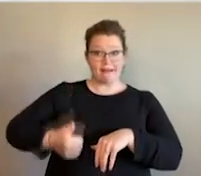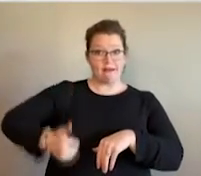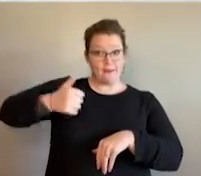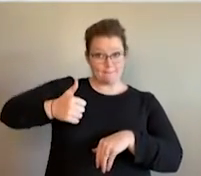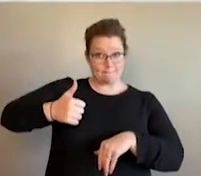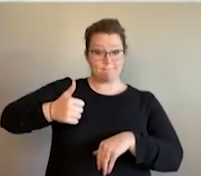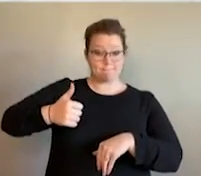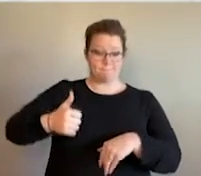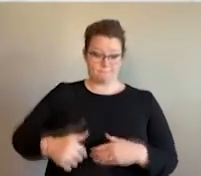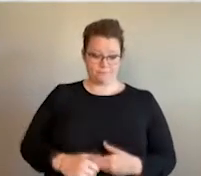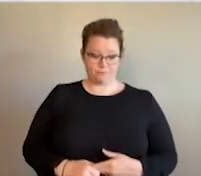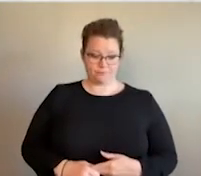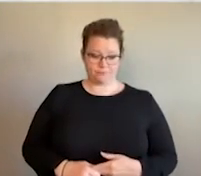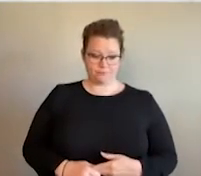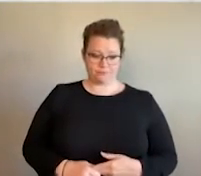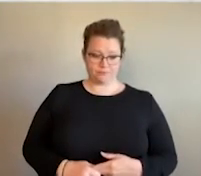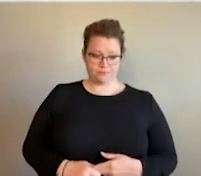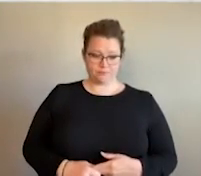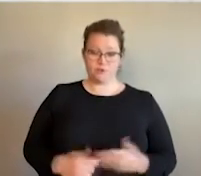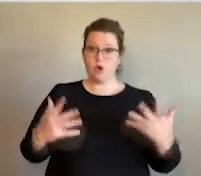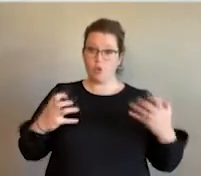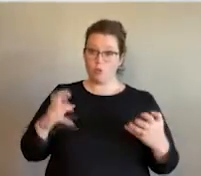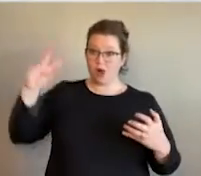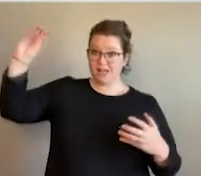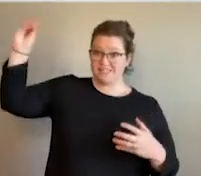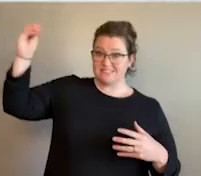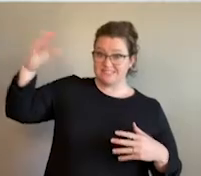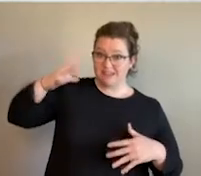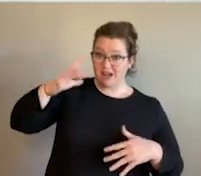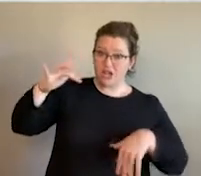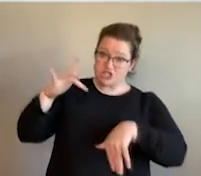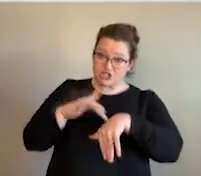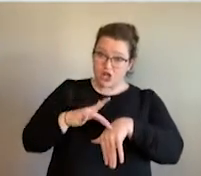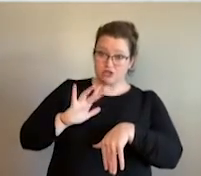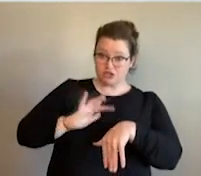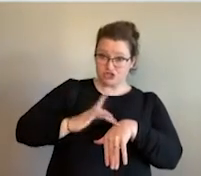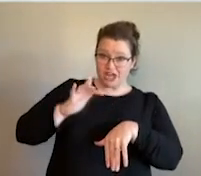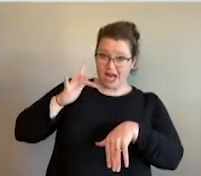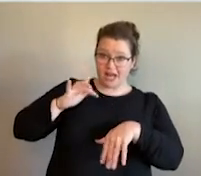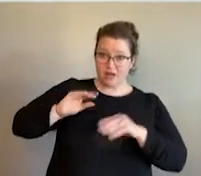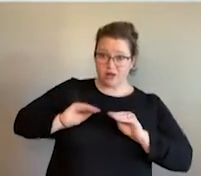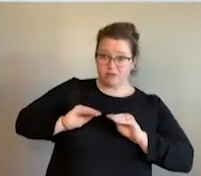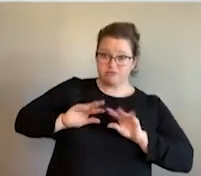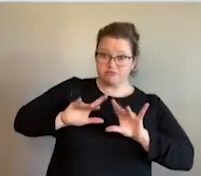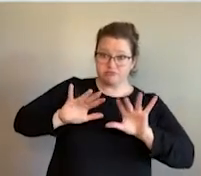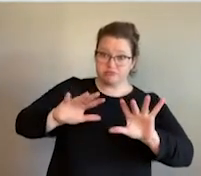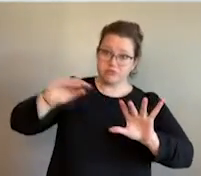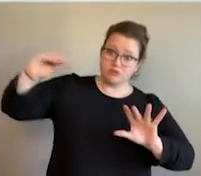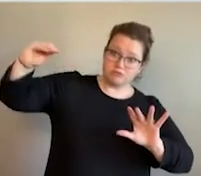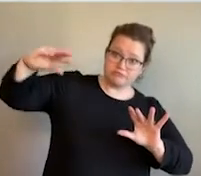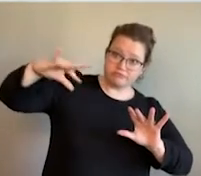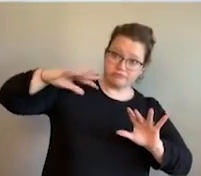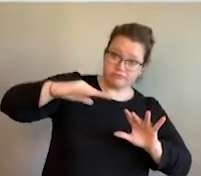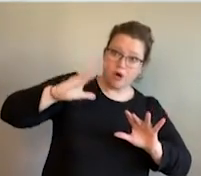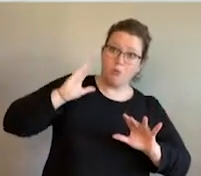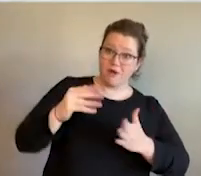up. We want the sun to reflect as much as it can. That'll help in the melting